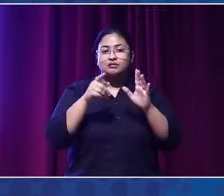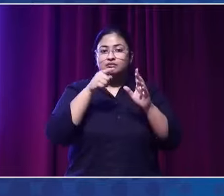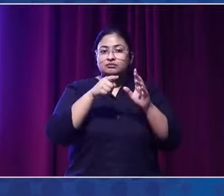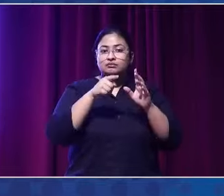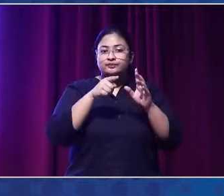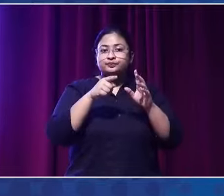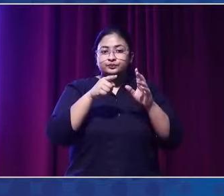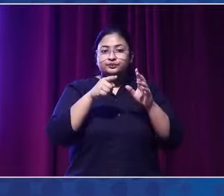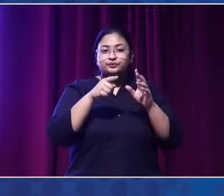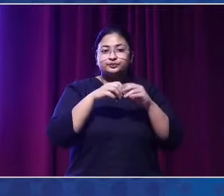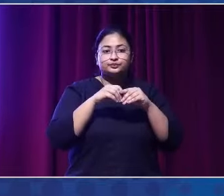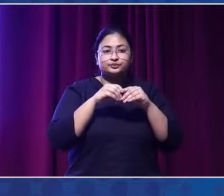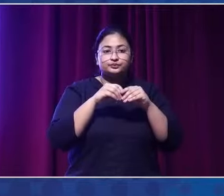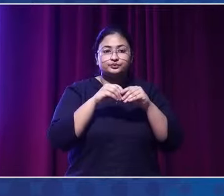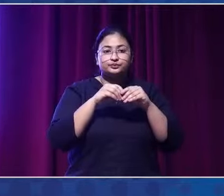Just back.